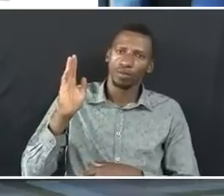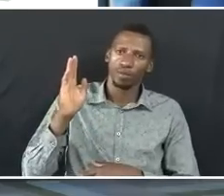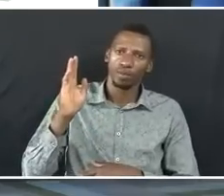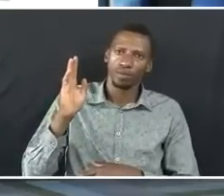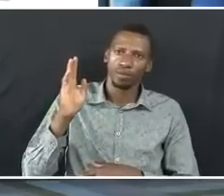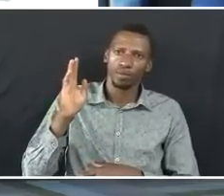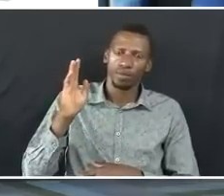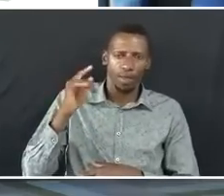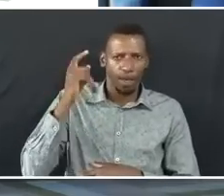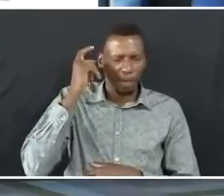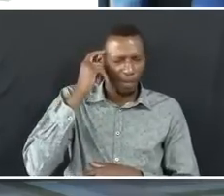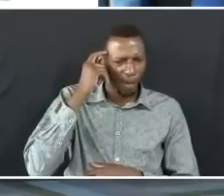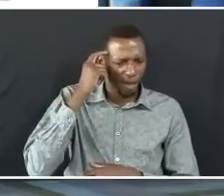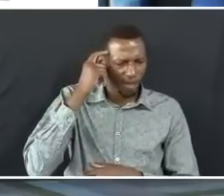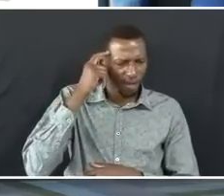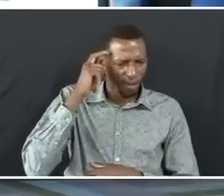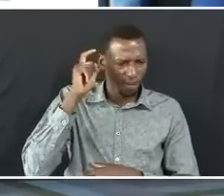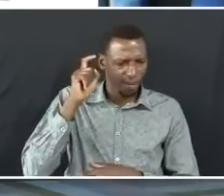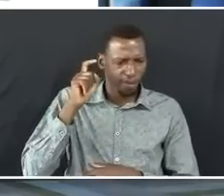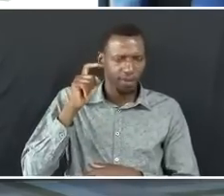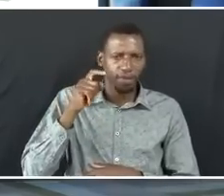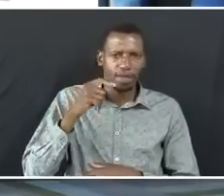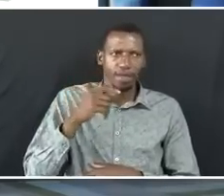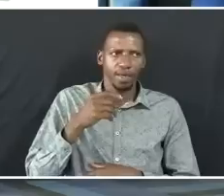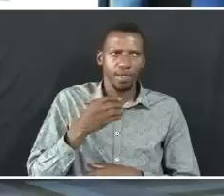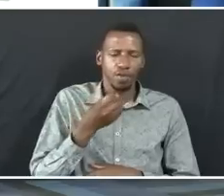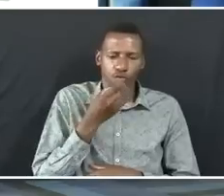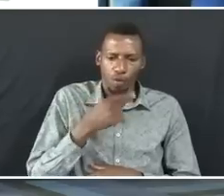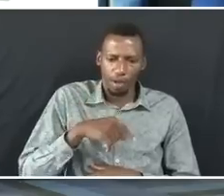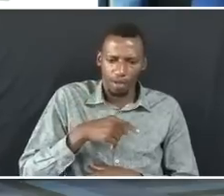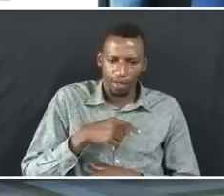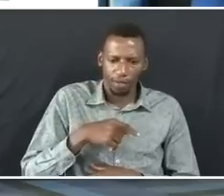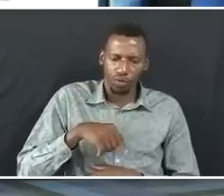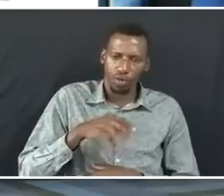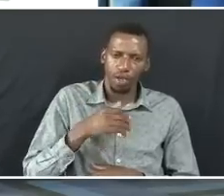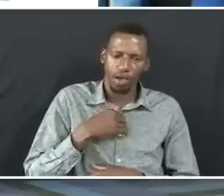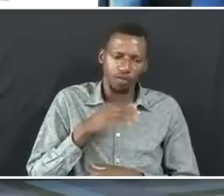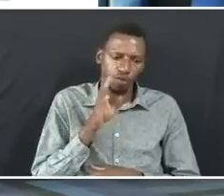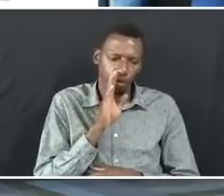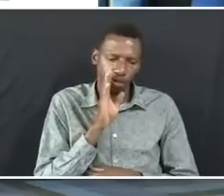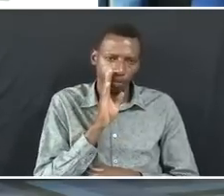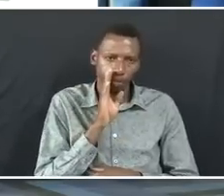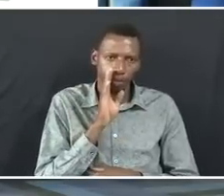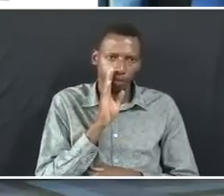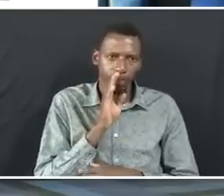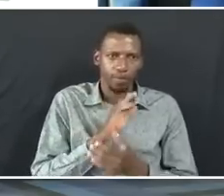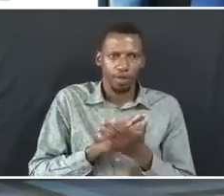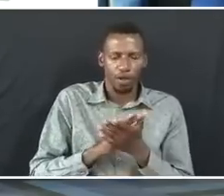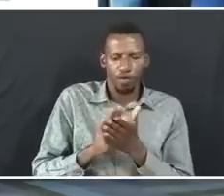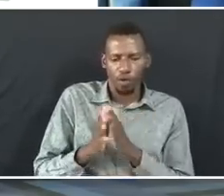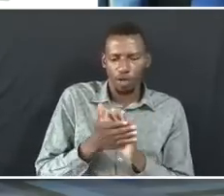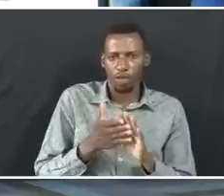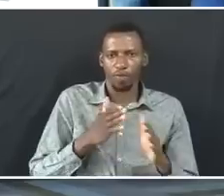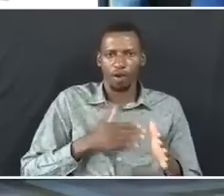our conscience has convicted us. We are wrong. Gossipers, forgive our